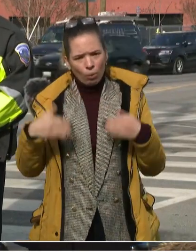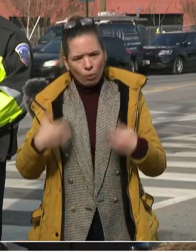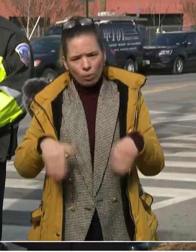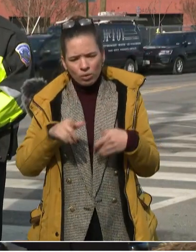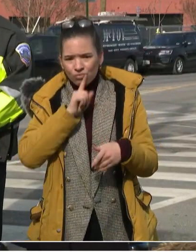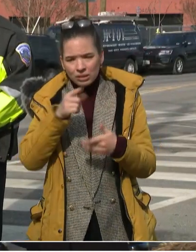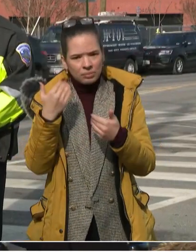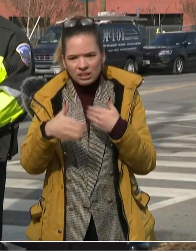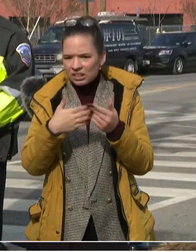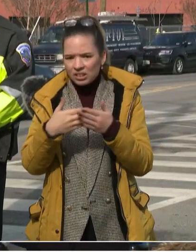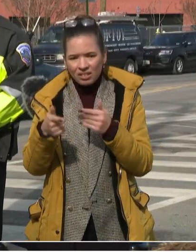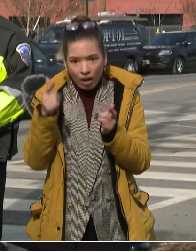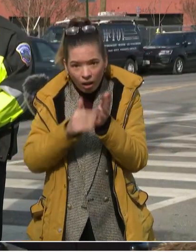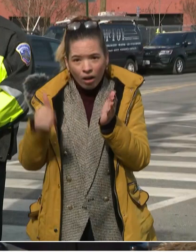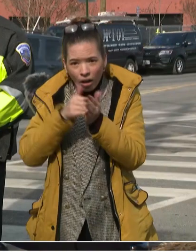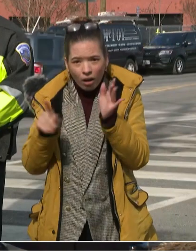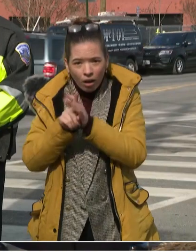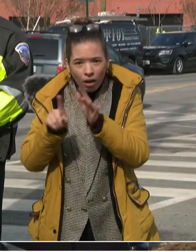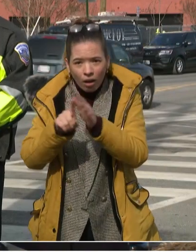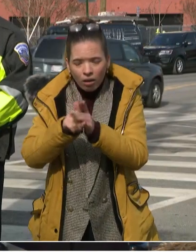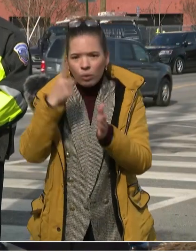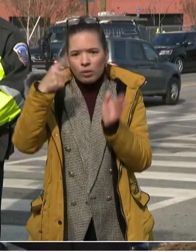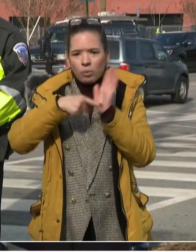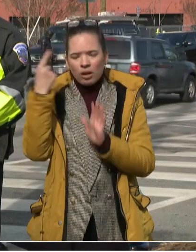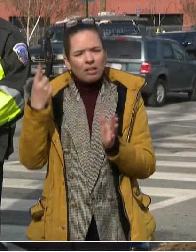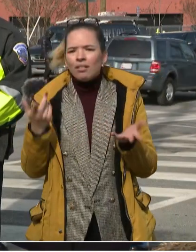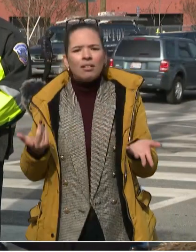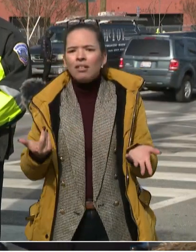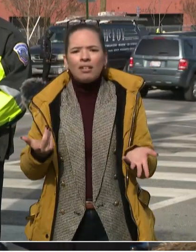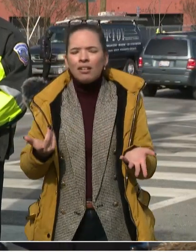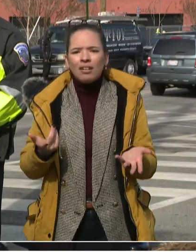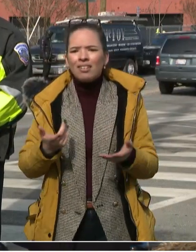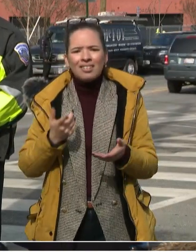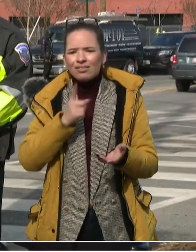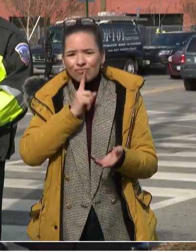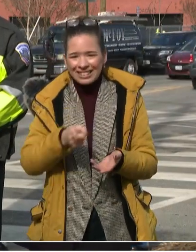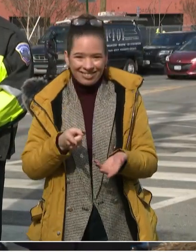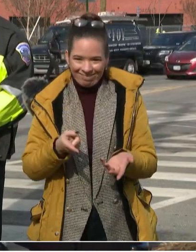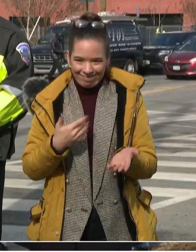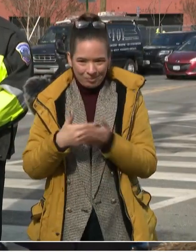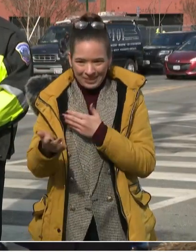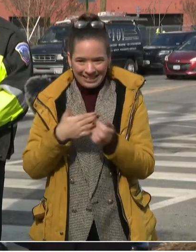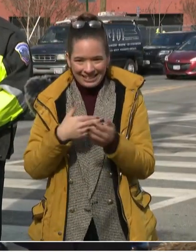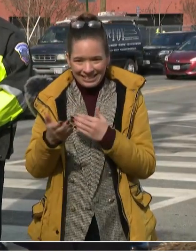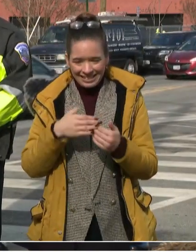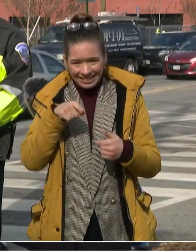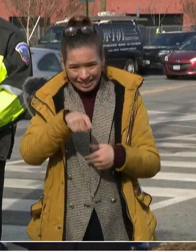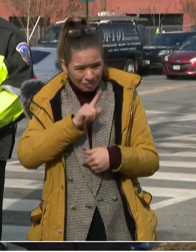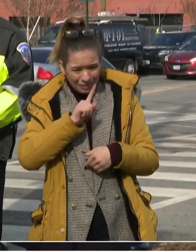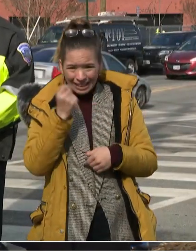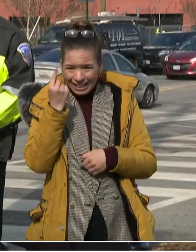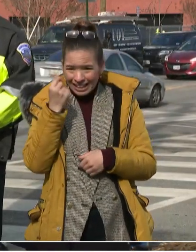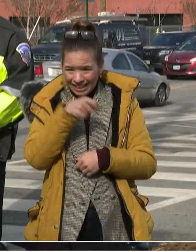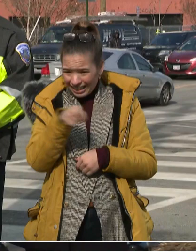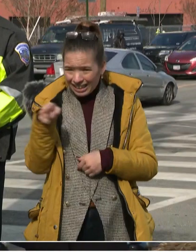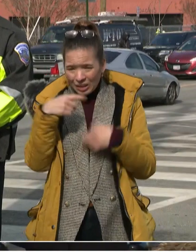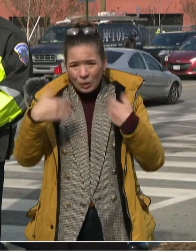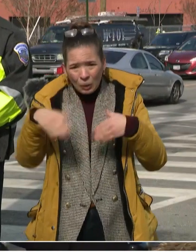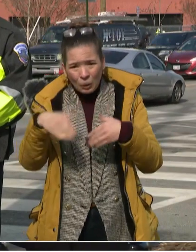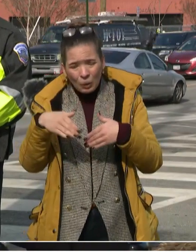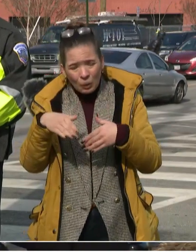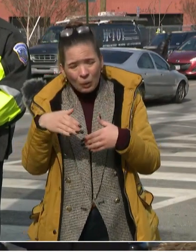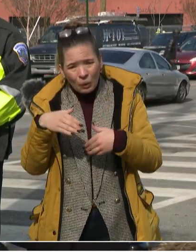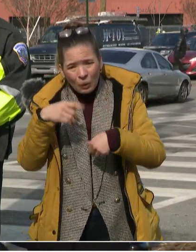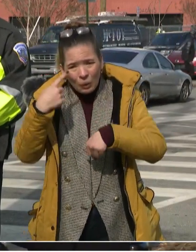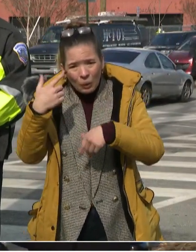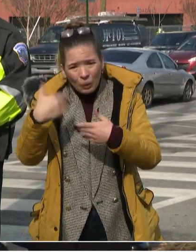offender or not. The repeat offenders, that is a glaring problem, but the fact that they did it one time, the fact that a